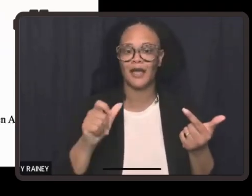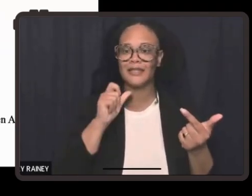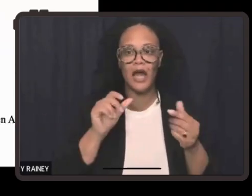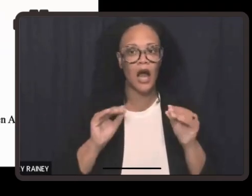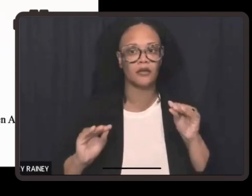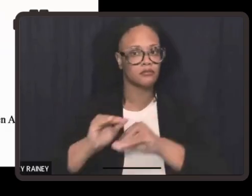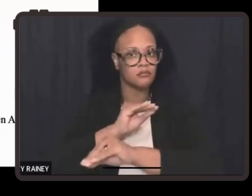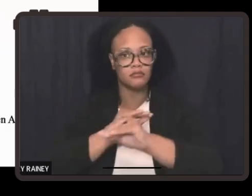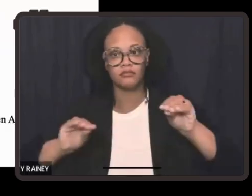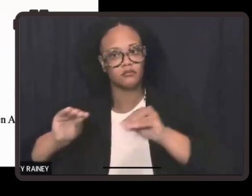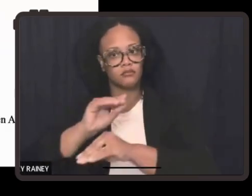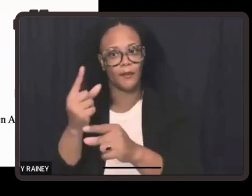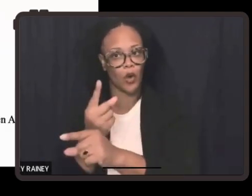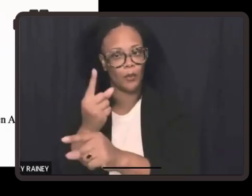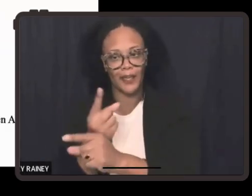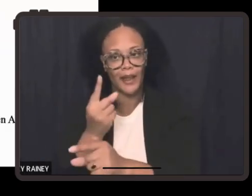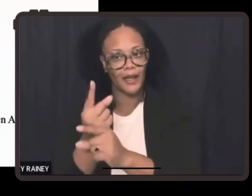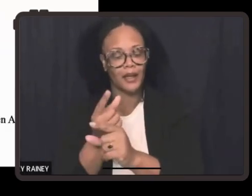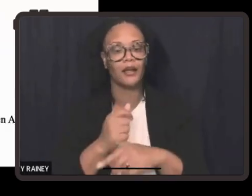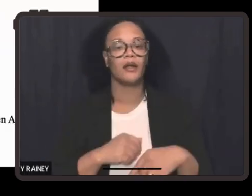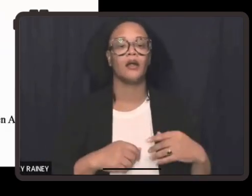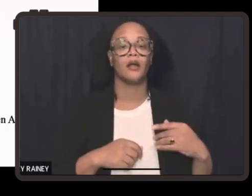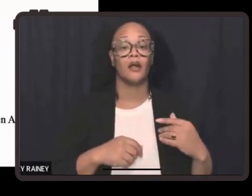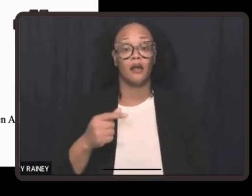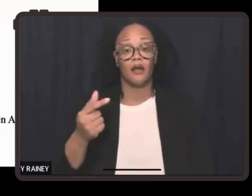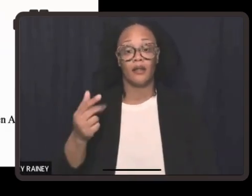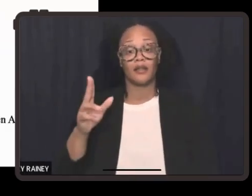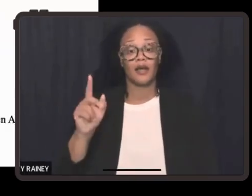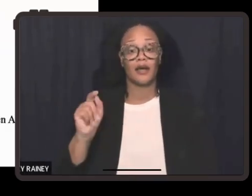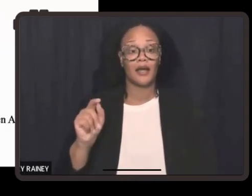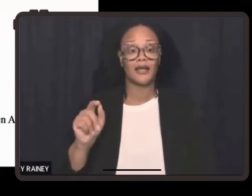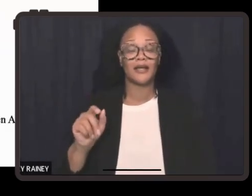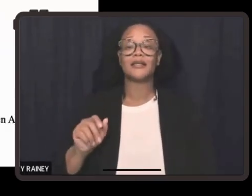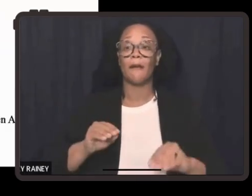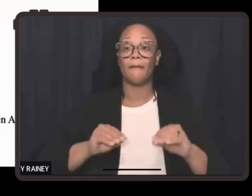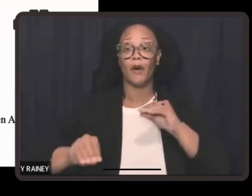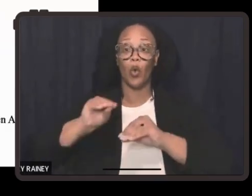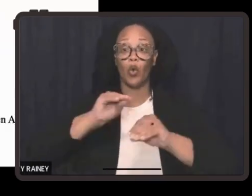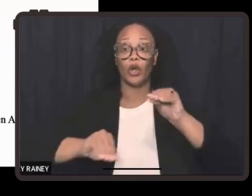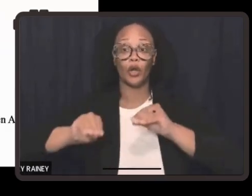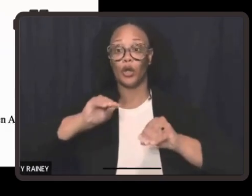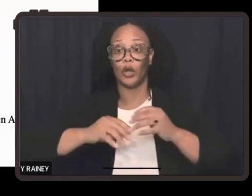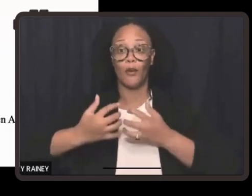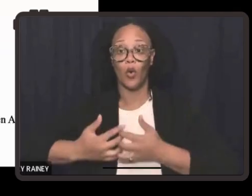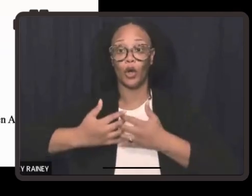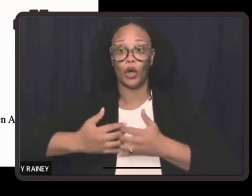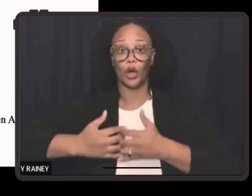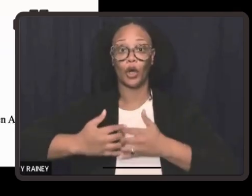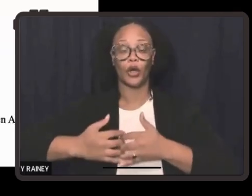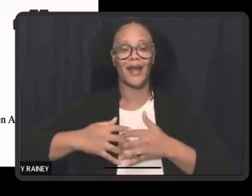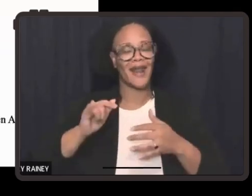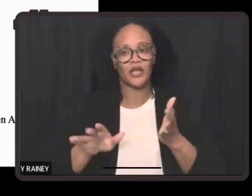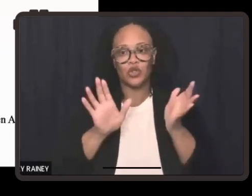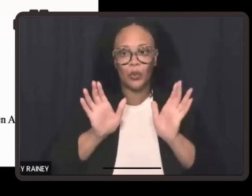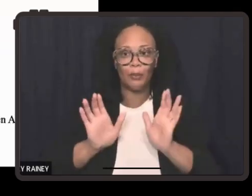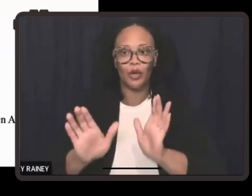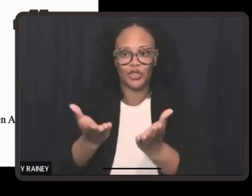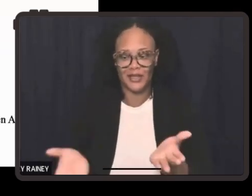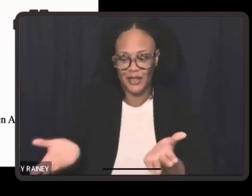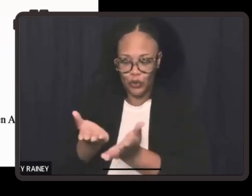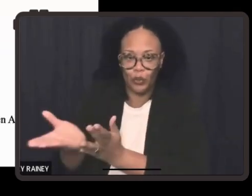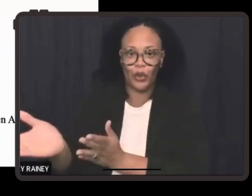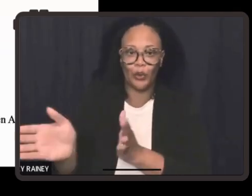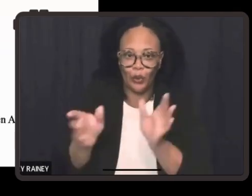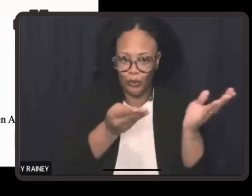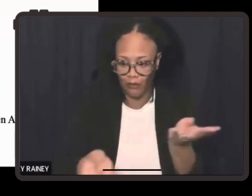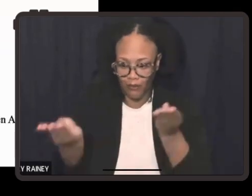doing. And think of, the gut is a motor organ, it's got to push things through. So when I